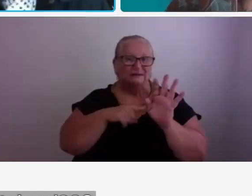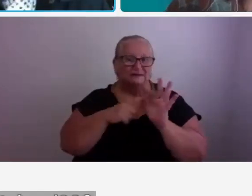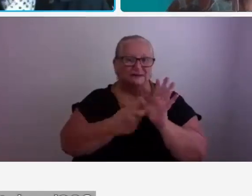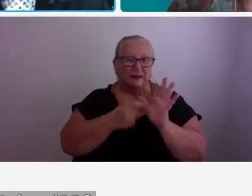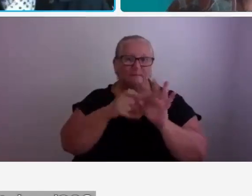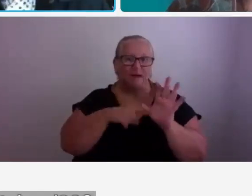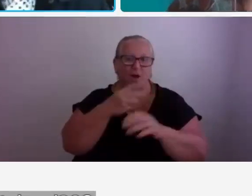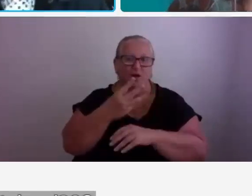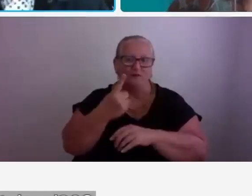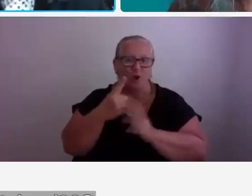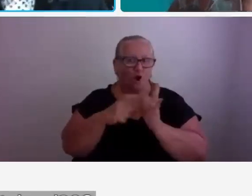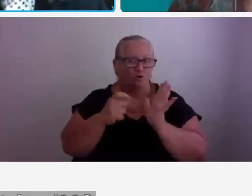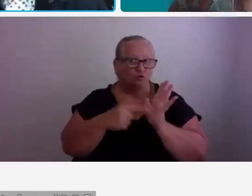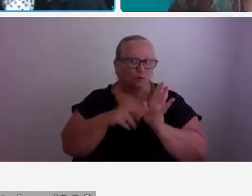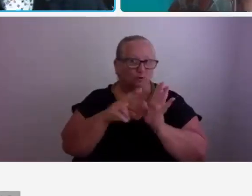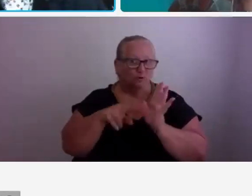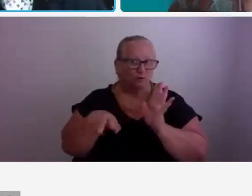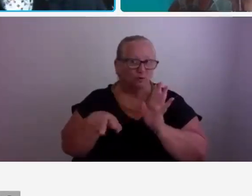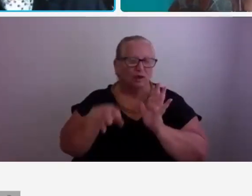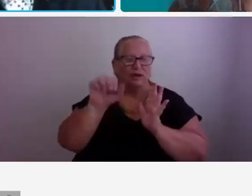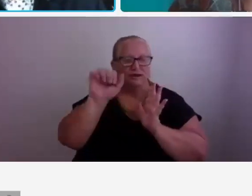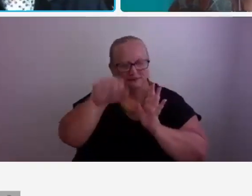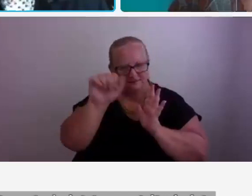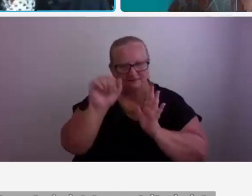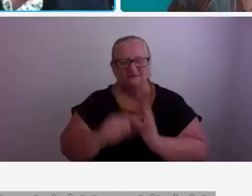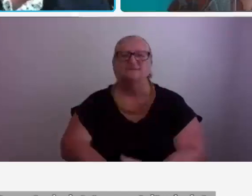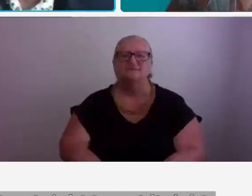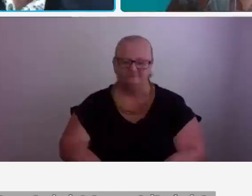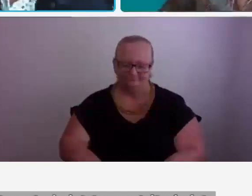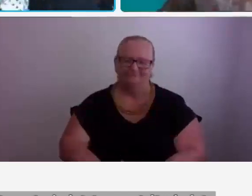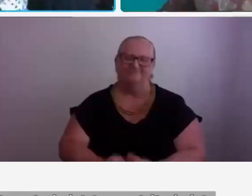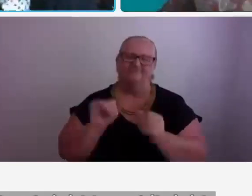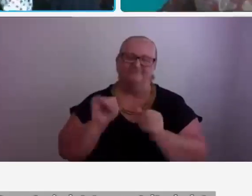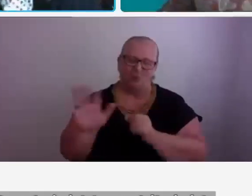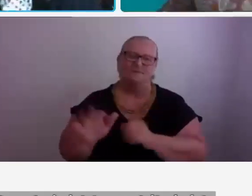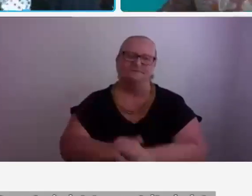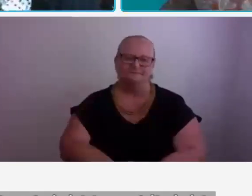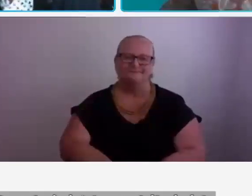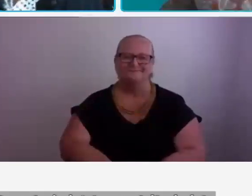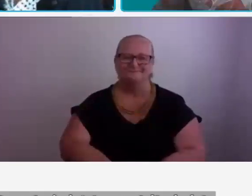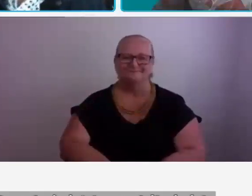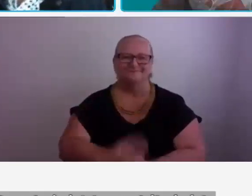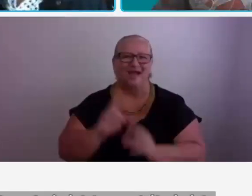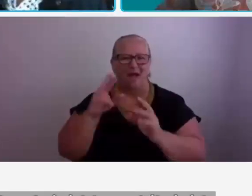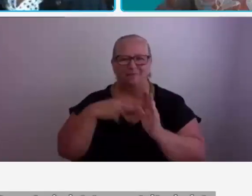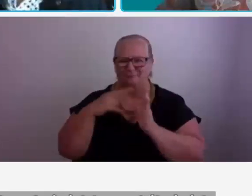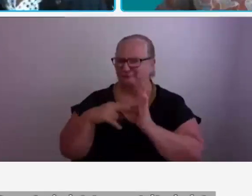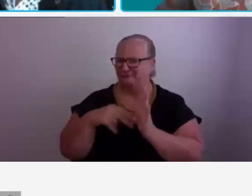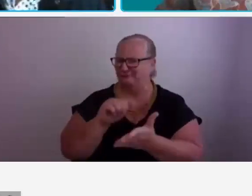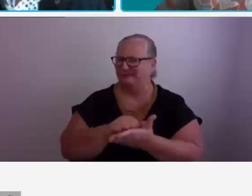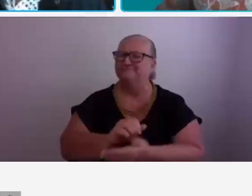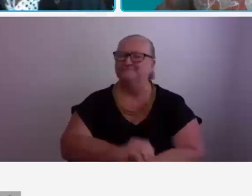31st of October 22? Correct. Excellent. I hope I read that out right to get it